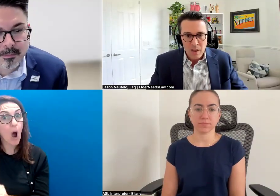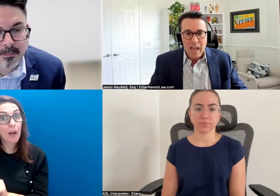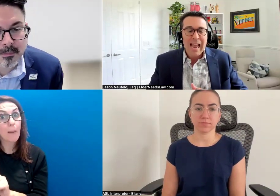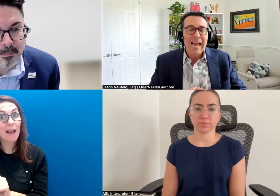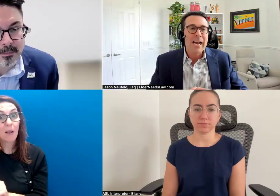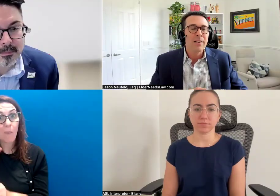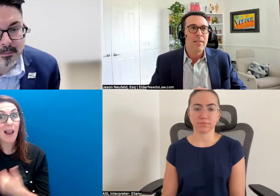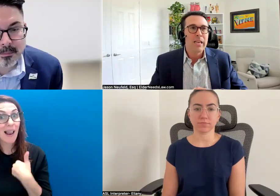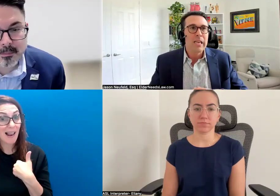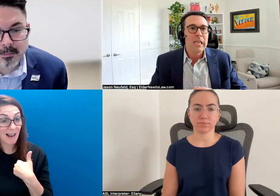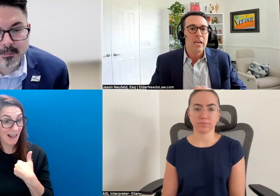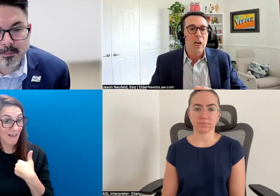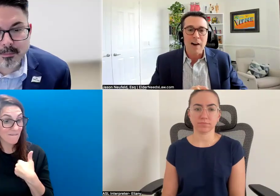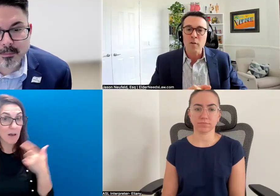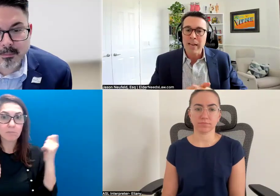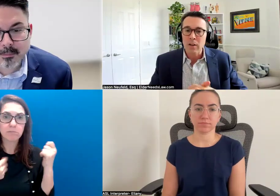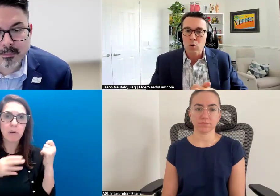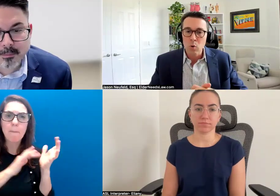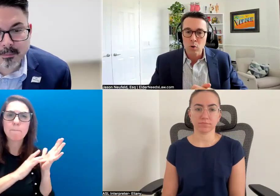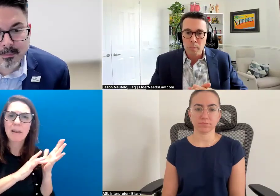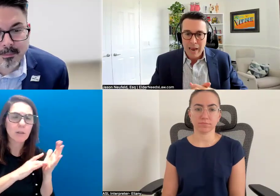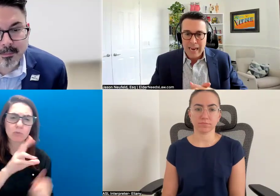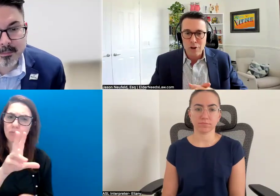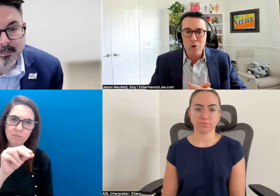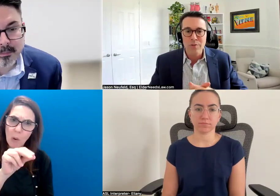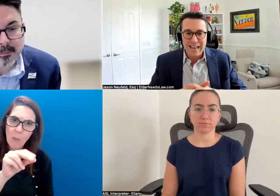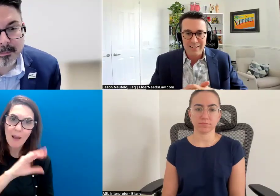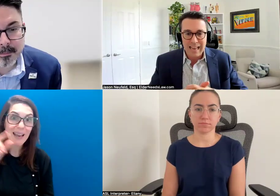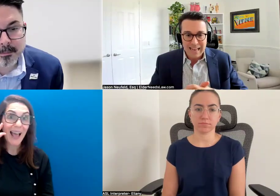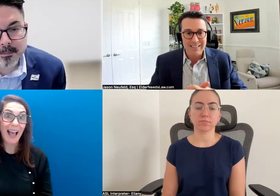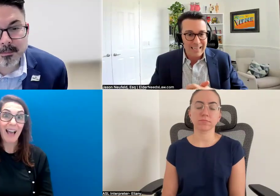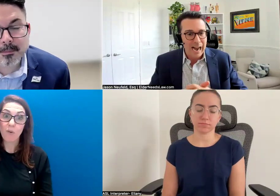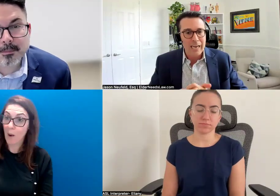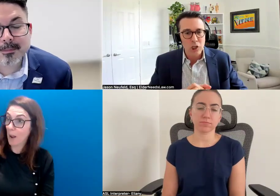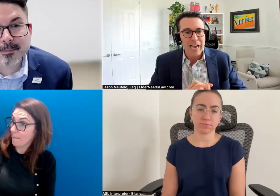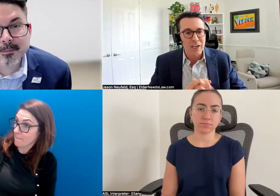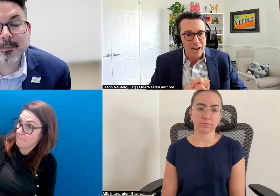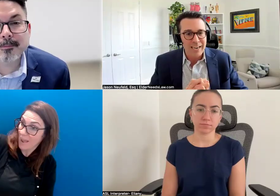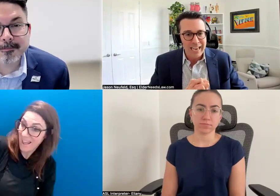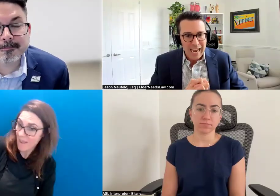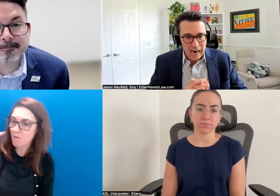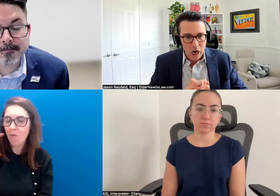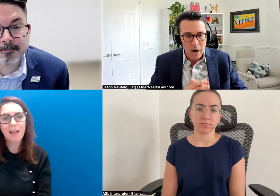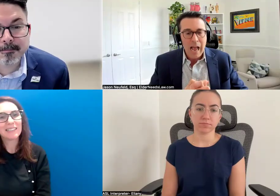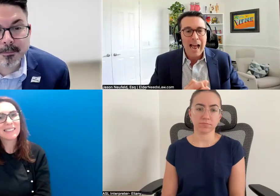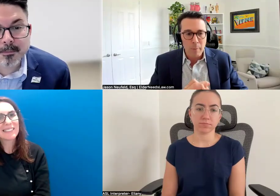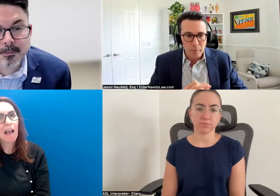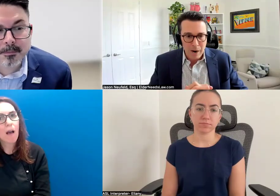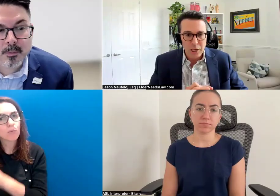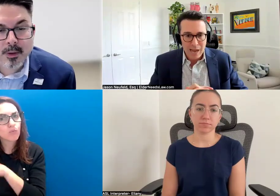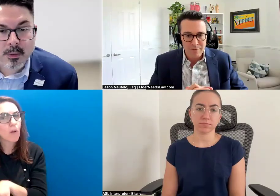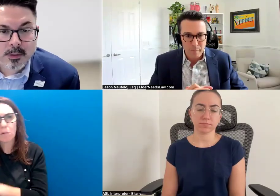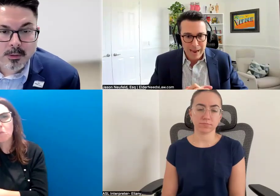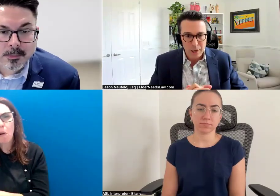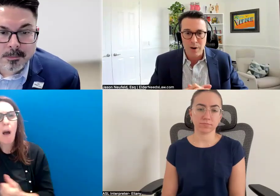Medicaid. And the government who's paying you the SSDI check doesn't care how much